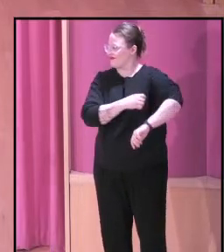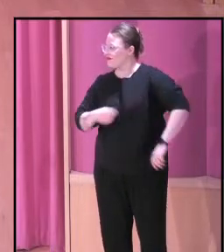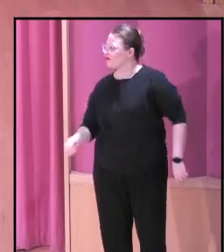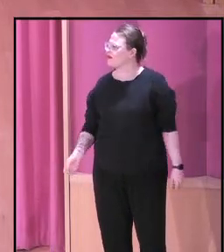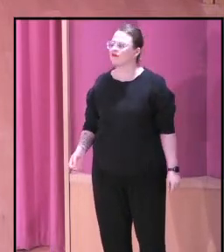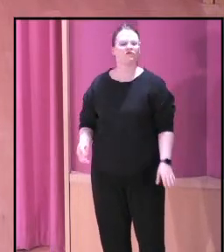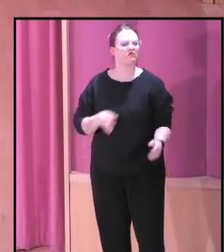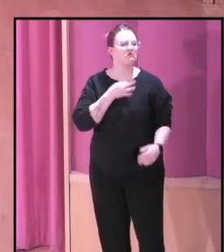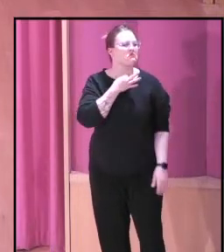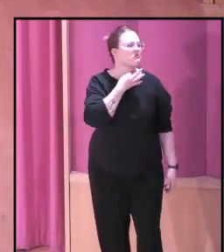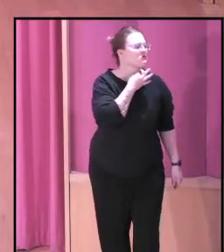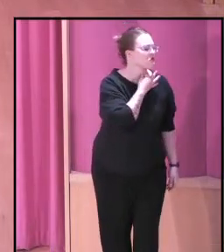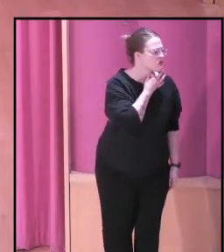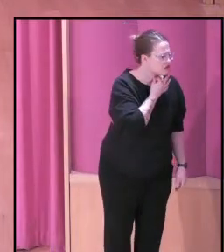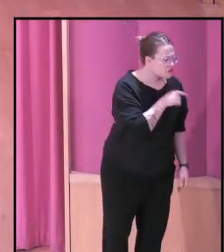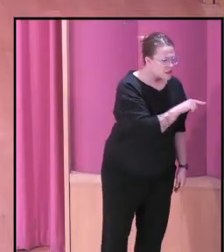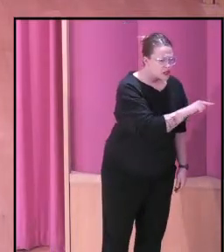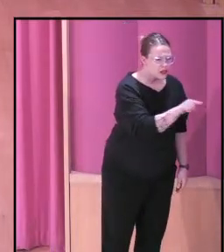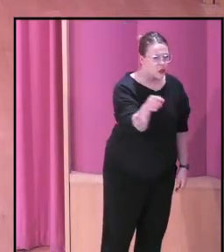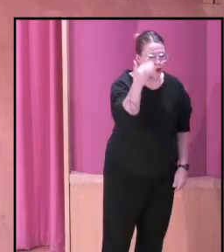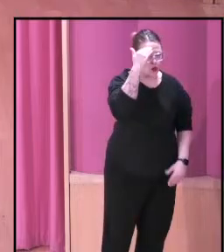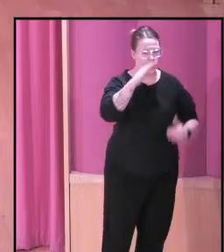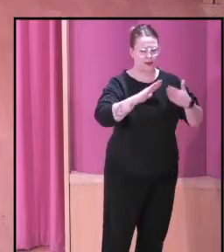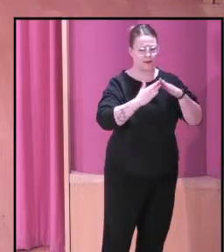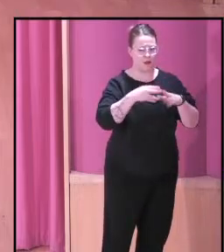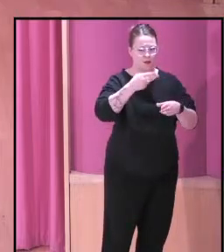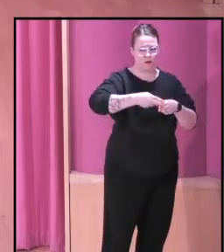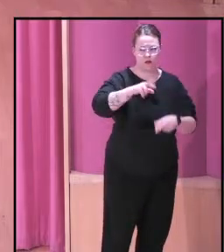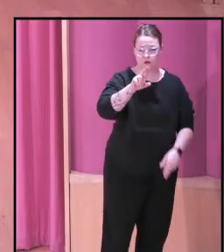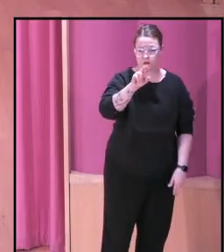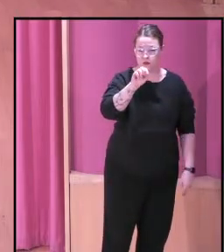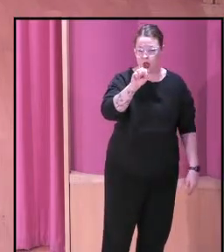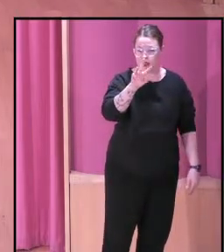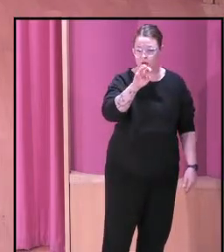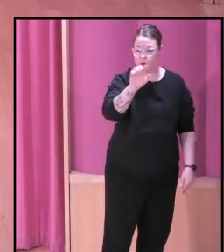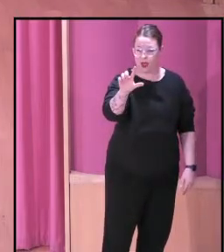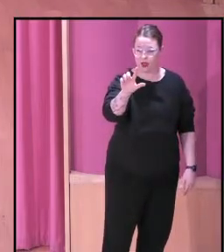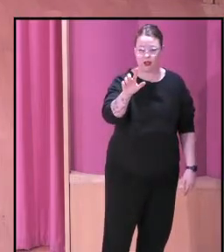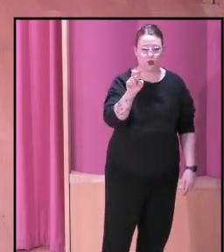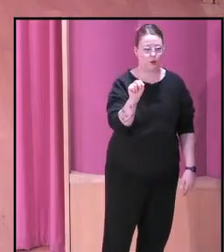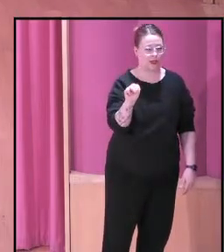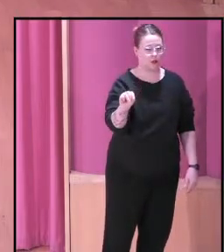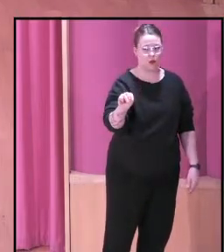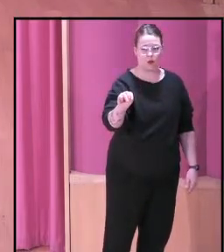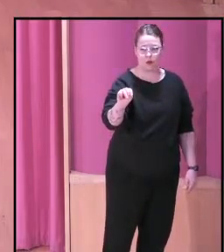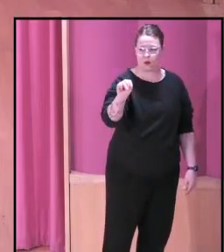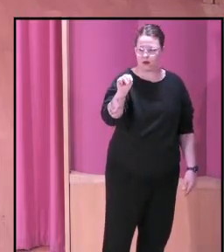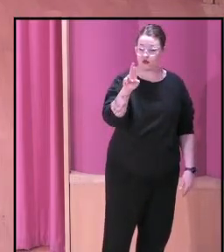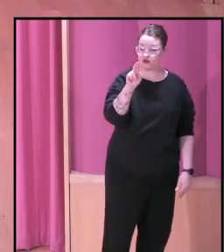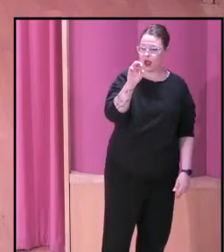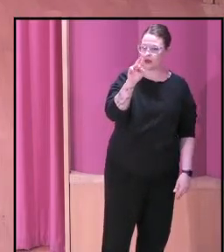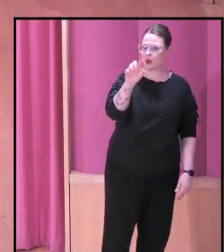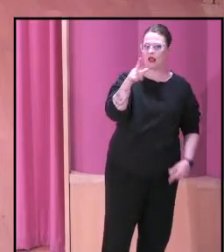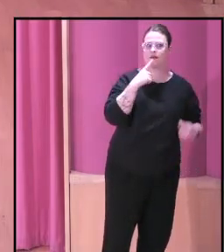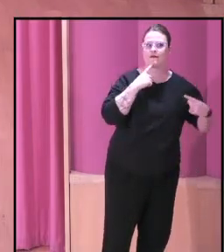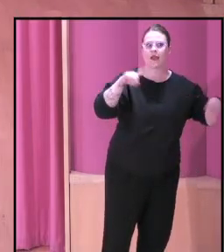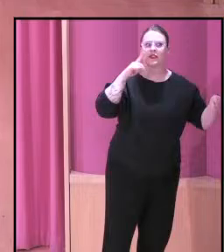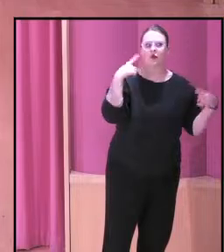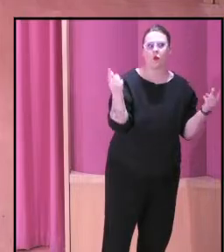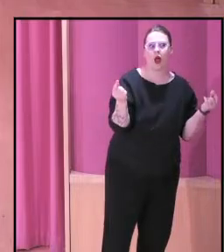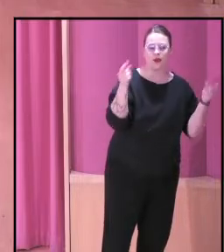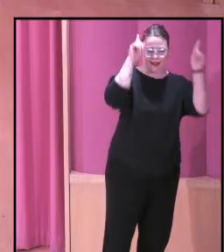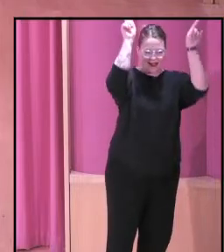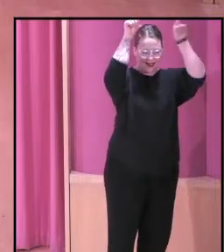Has anyone here ever heard of Roswell, New Mexico? Anybody? Who knows what Roswell is famous for? Somebody yell it out. Yeah, supposedly,